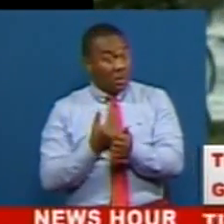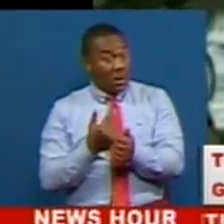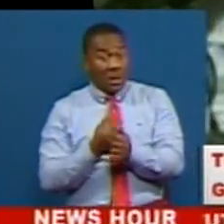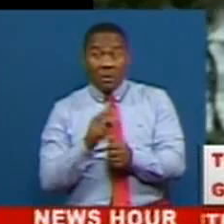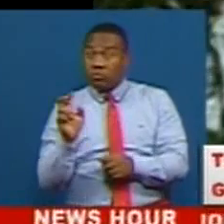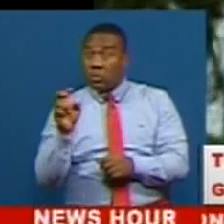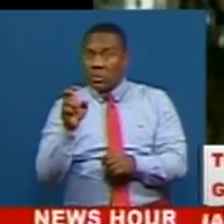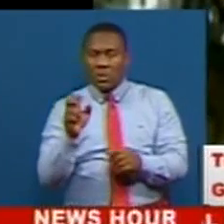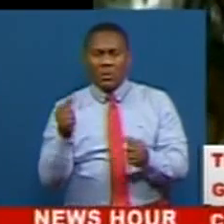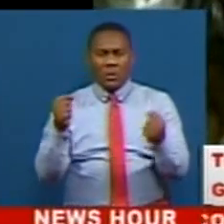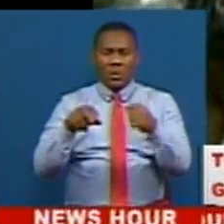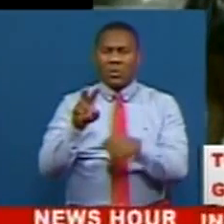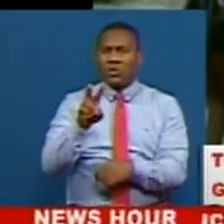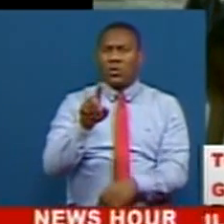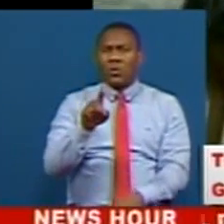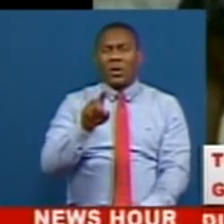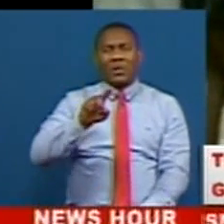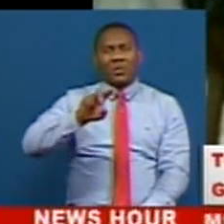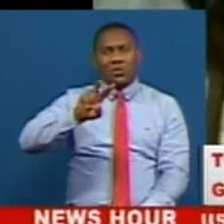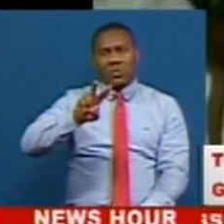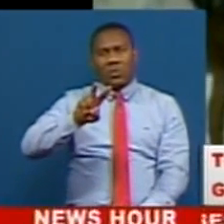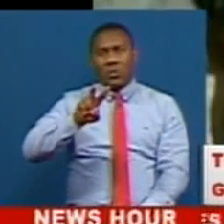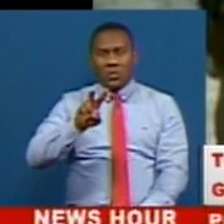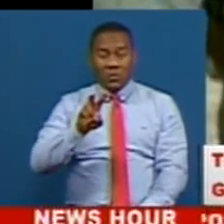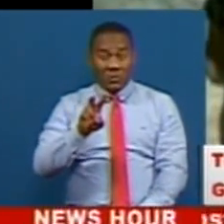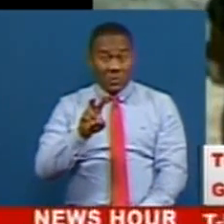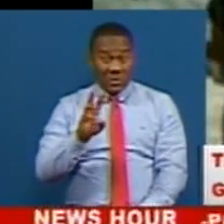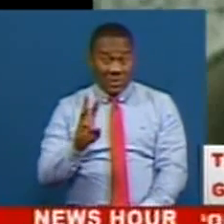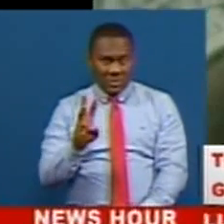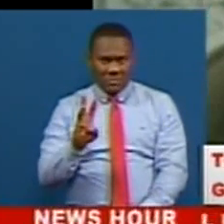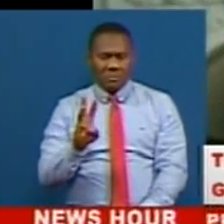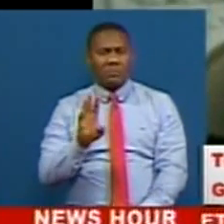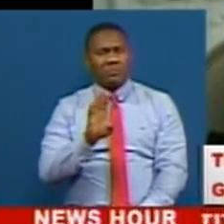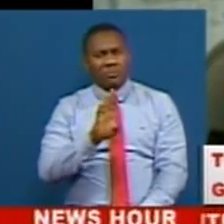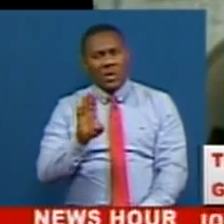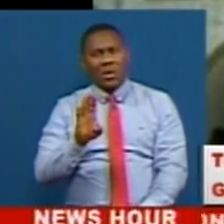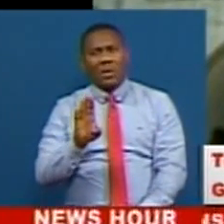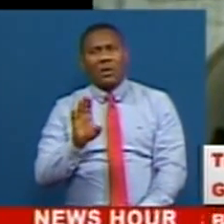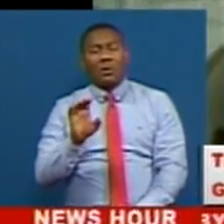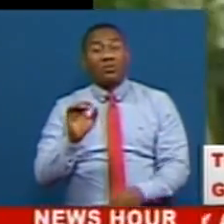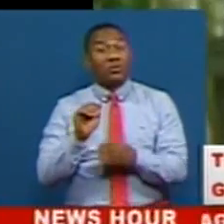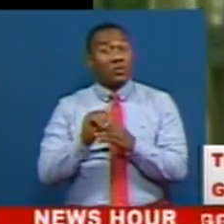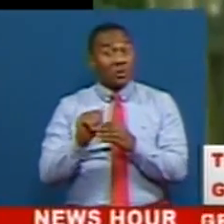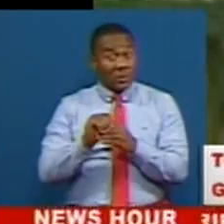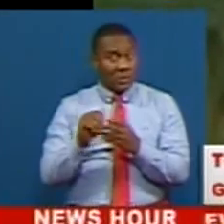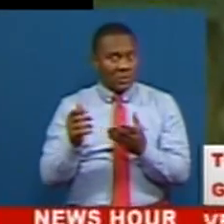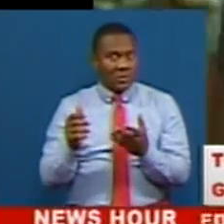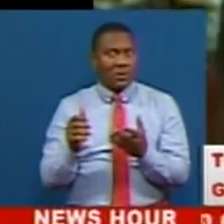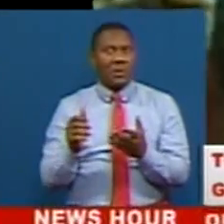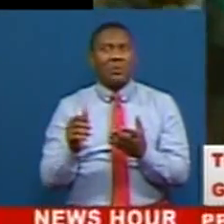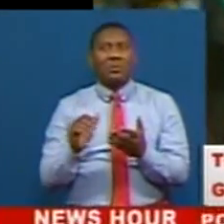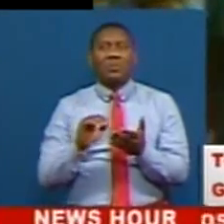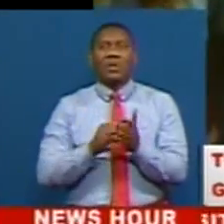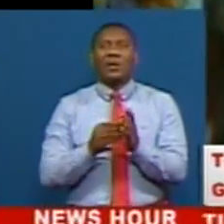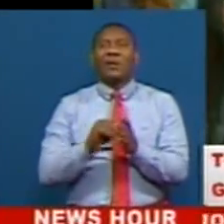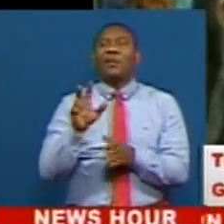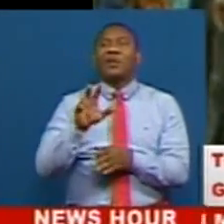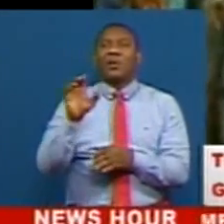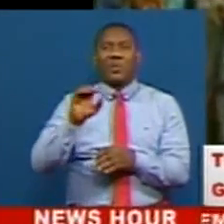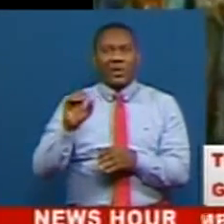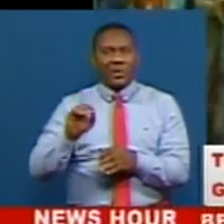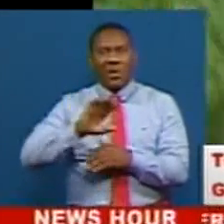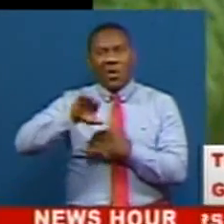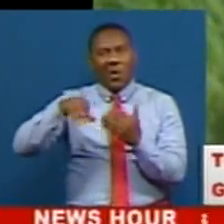contributed 2.62 billion cedis to Ghana's GDP in 2013, representing 3% of